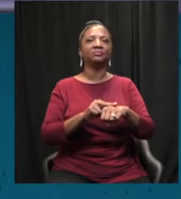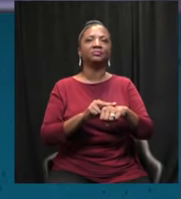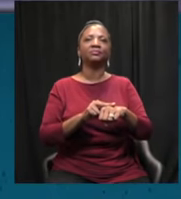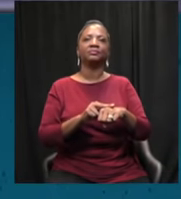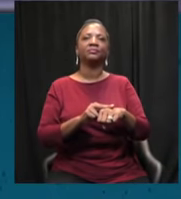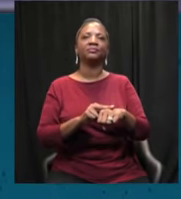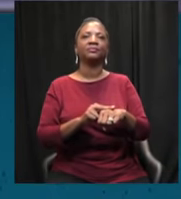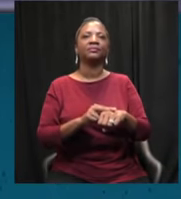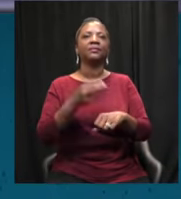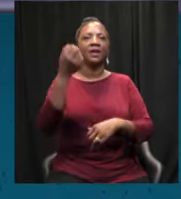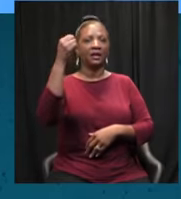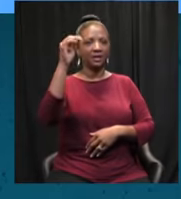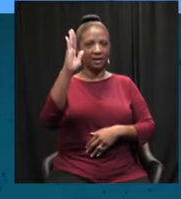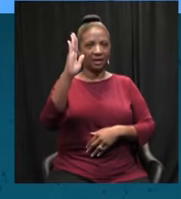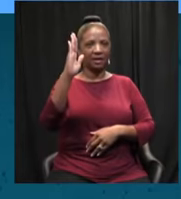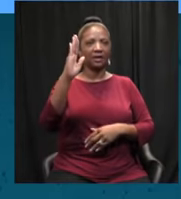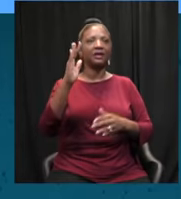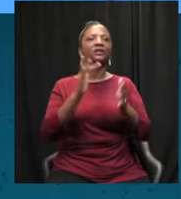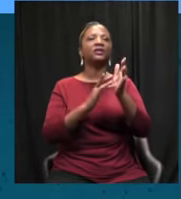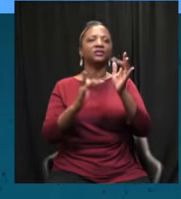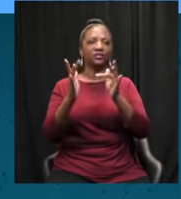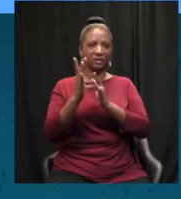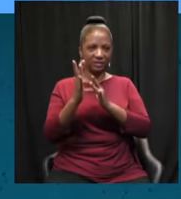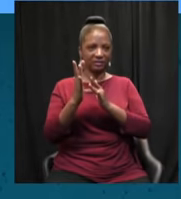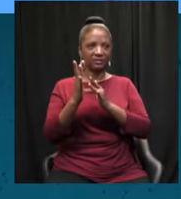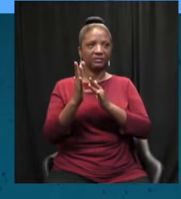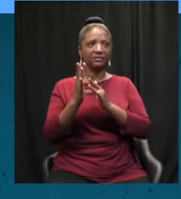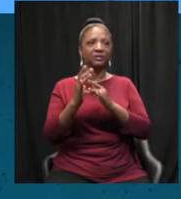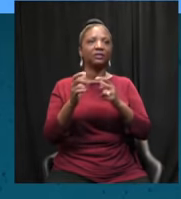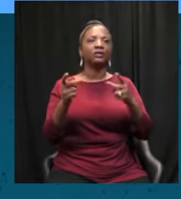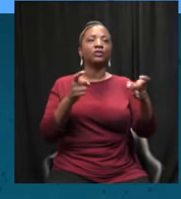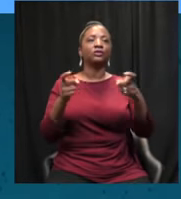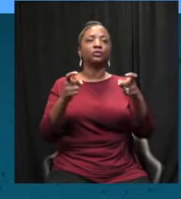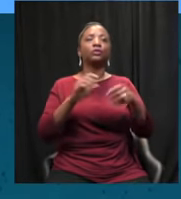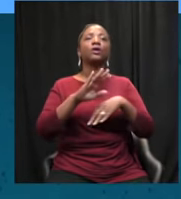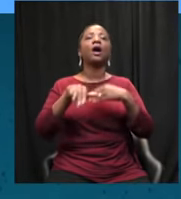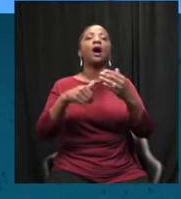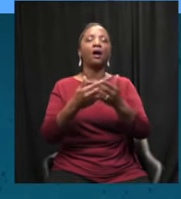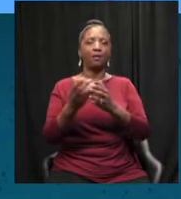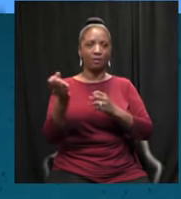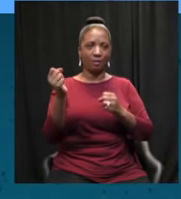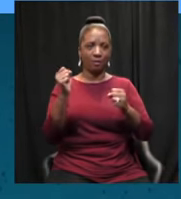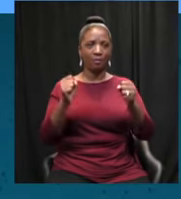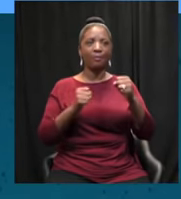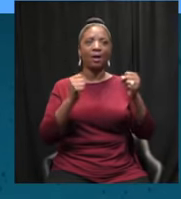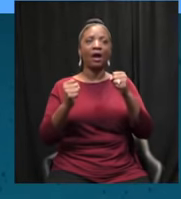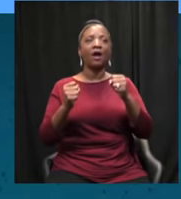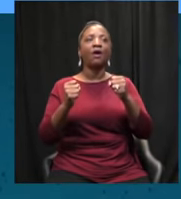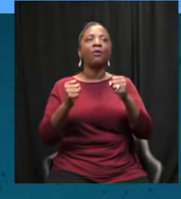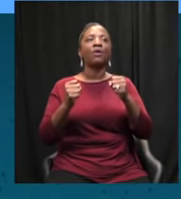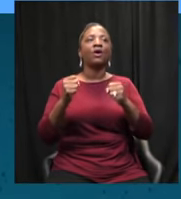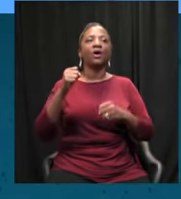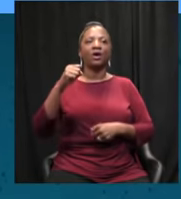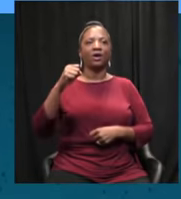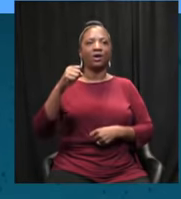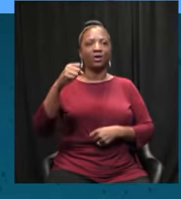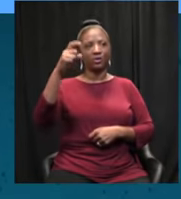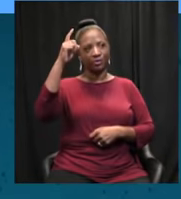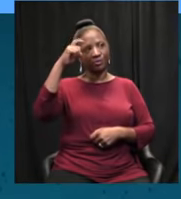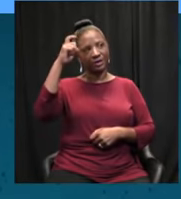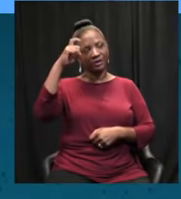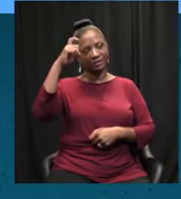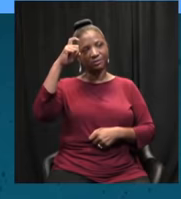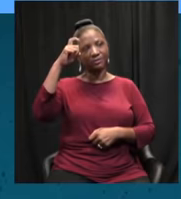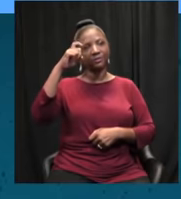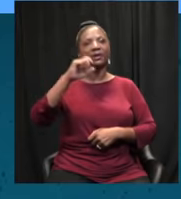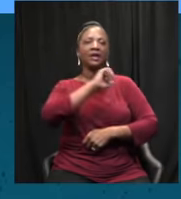power. Jesus has all wisdom. Jesus has all authority. Jesus has all knowledge. Jesus has